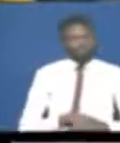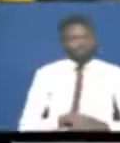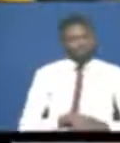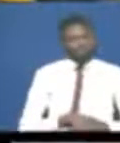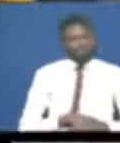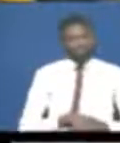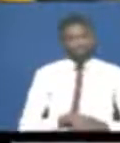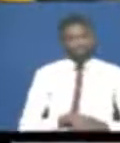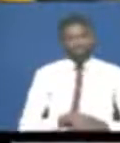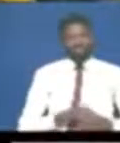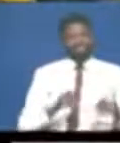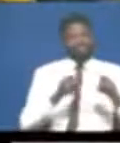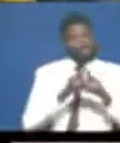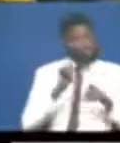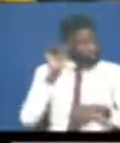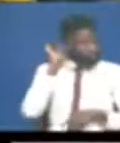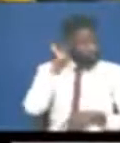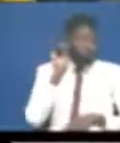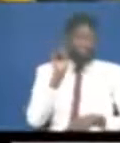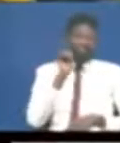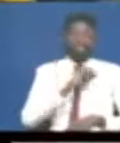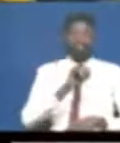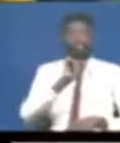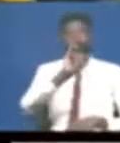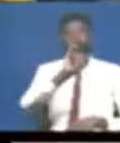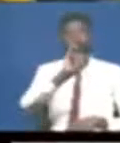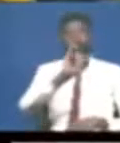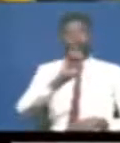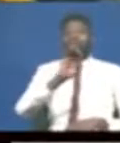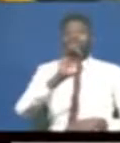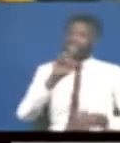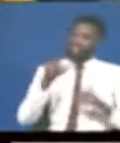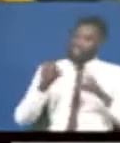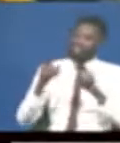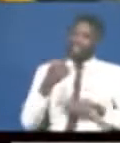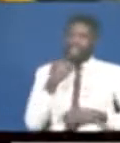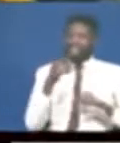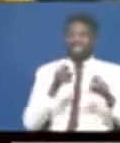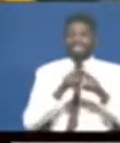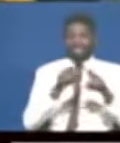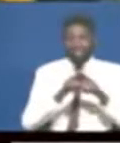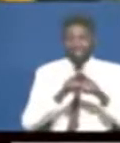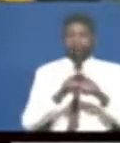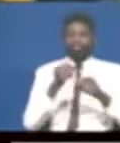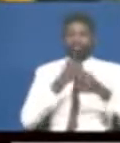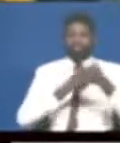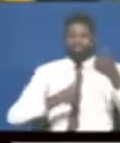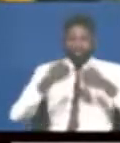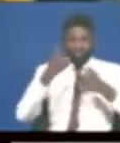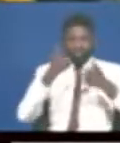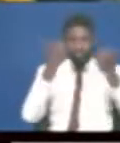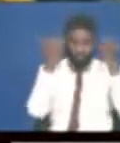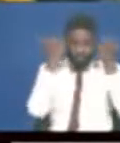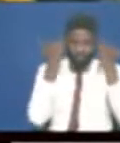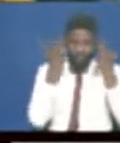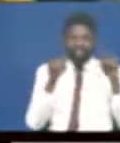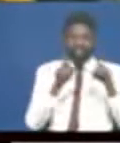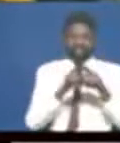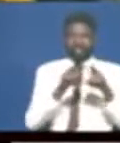And you have a hand, IEBC being likened to the Supreme Court, much to the chagrin of the judges here.